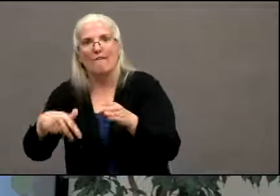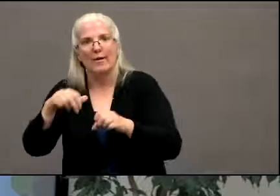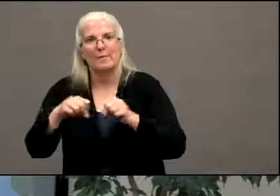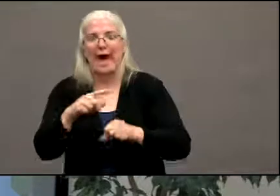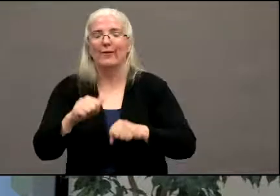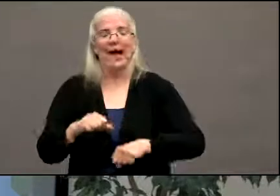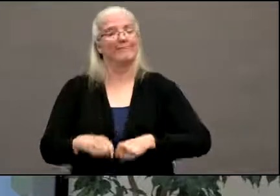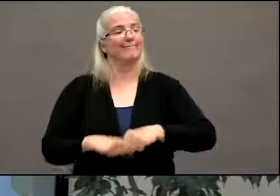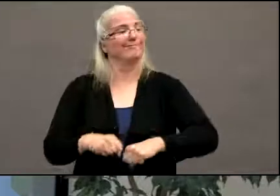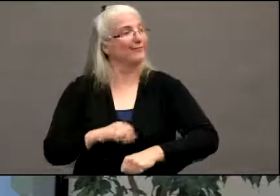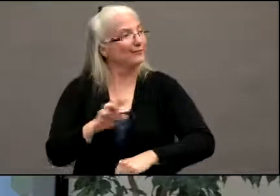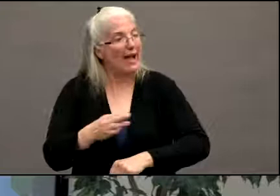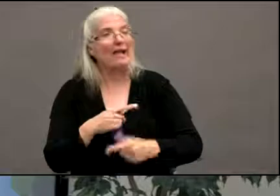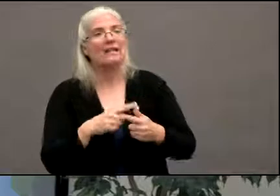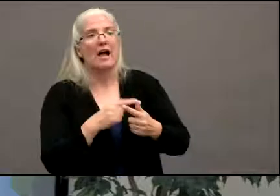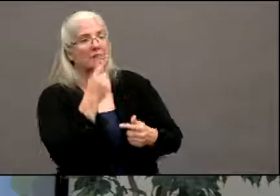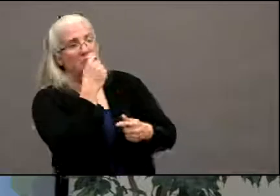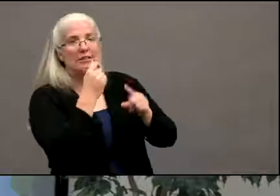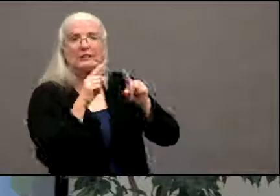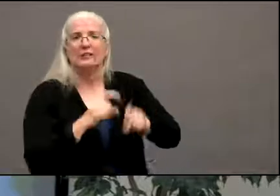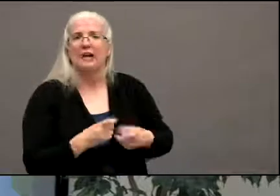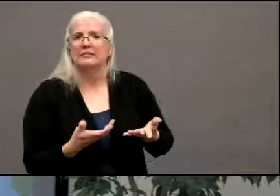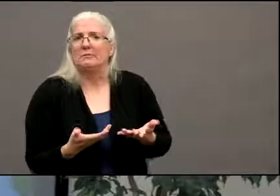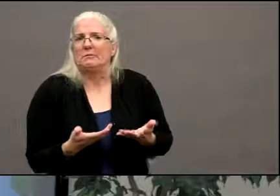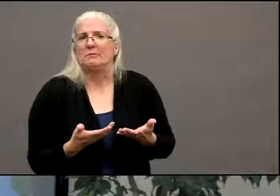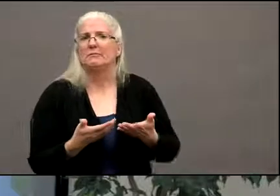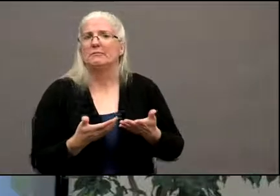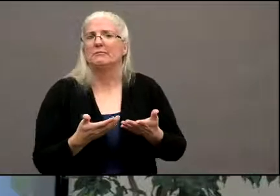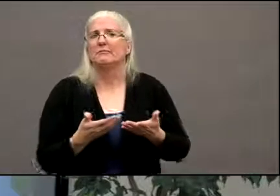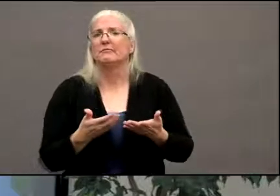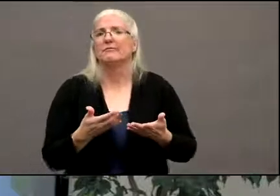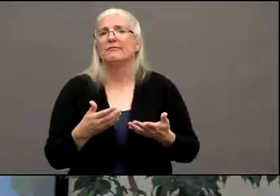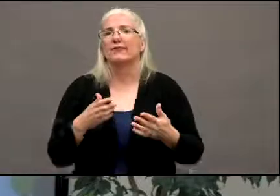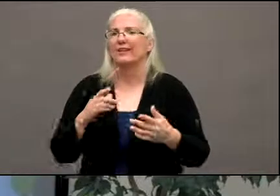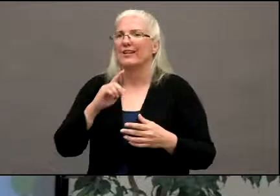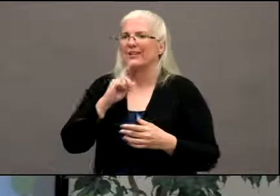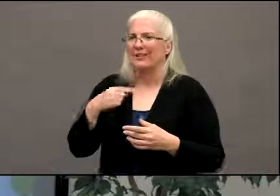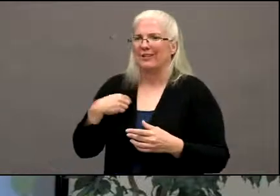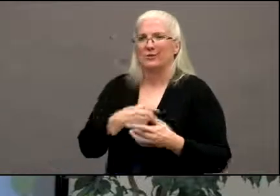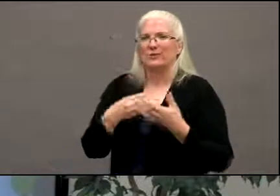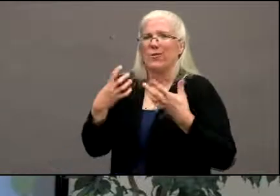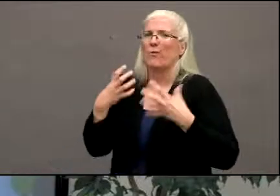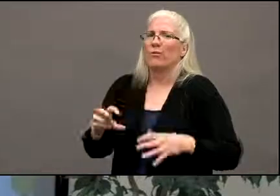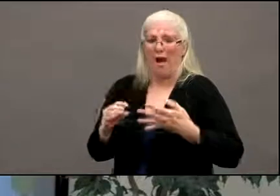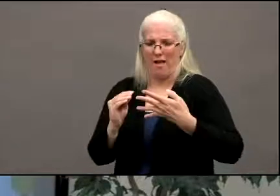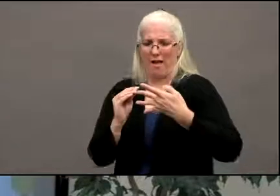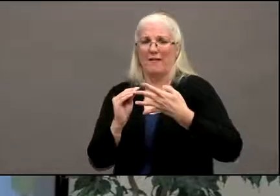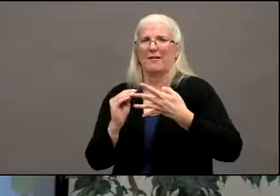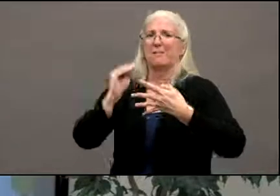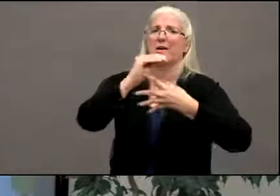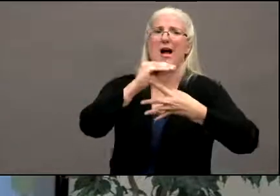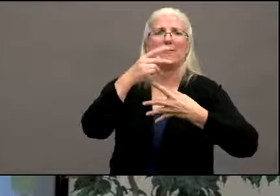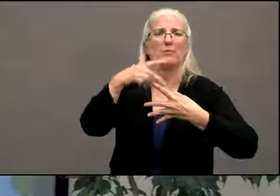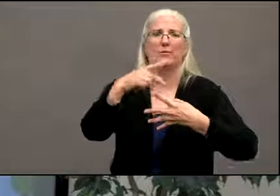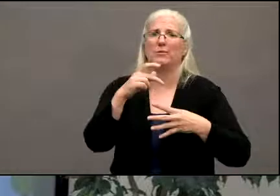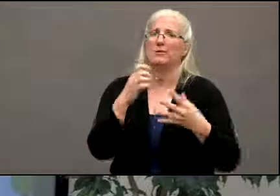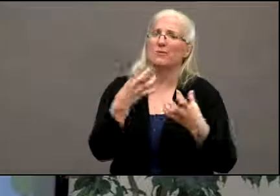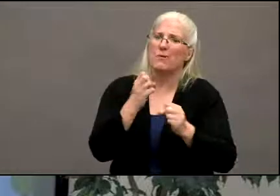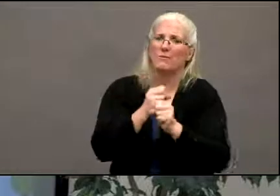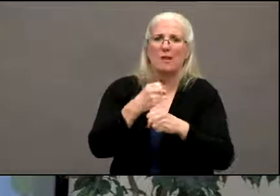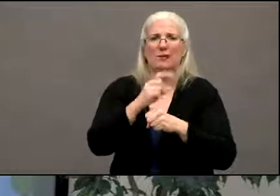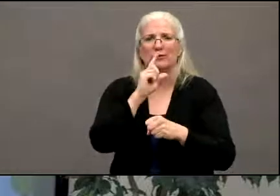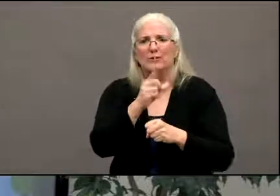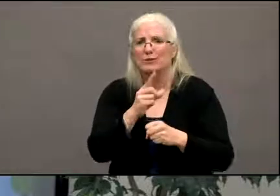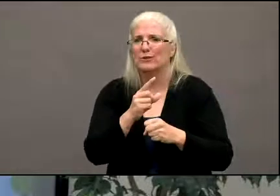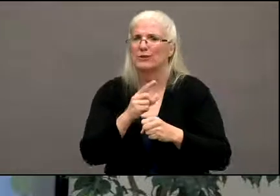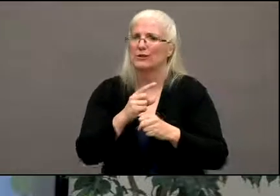we don't want to go back. We don't want to go back to purple. I don't know if, Jeff, you can zoom in here. It is a privilege to actually